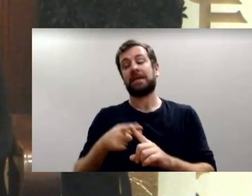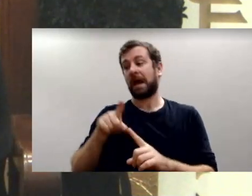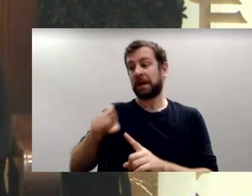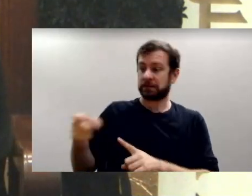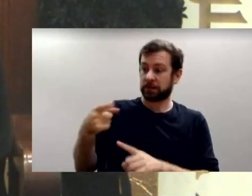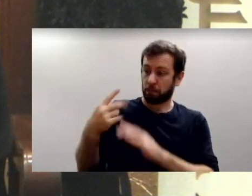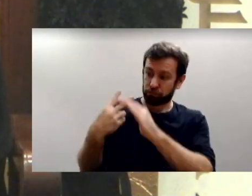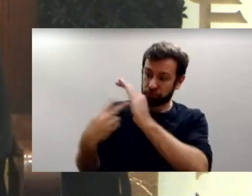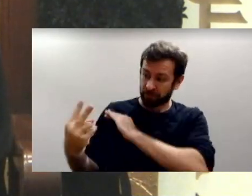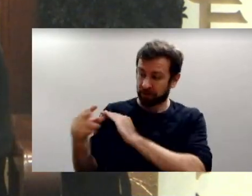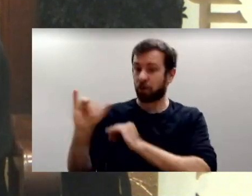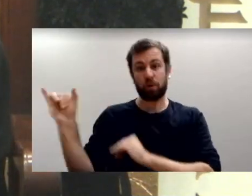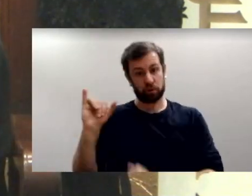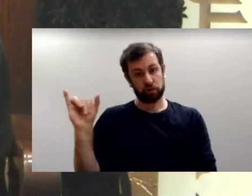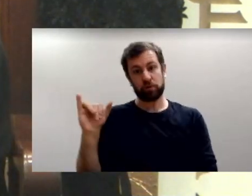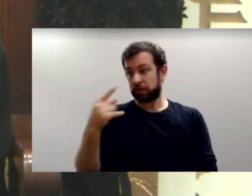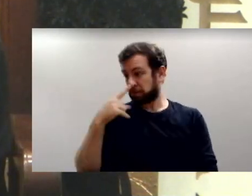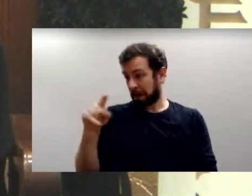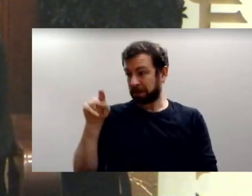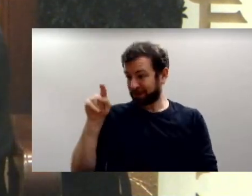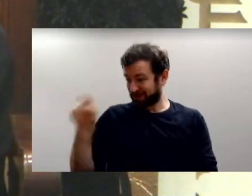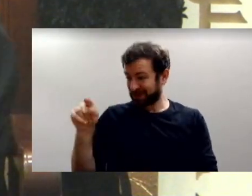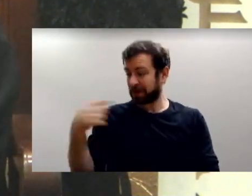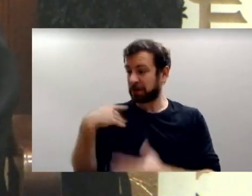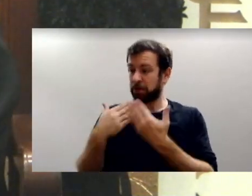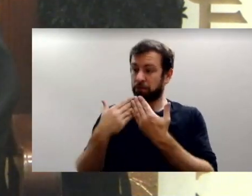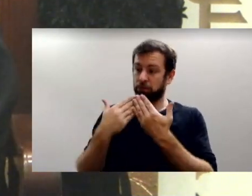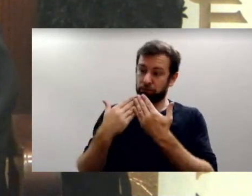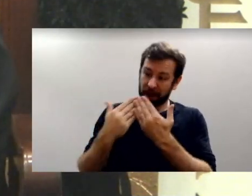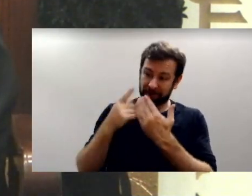also, can you pray for us?